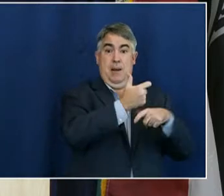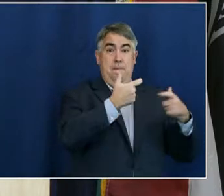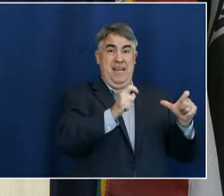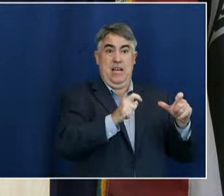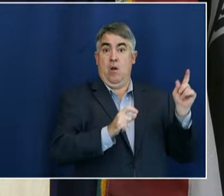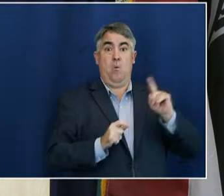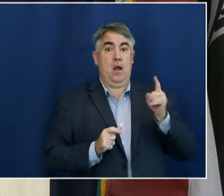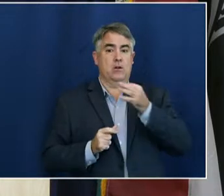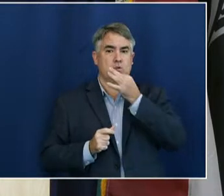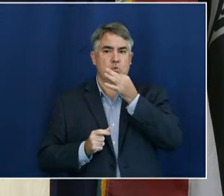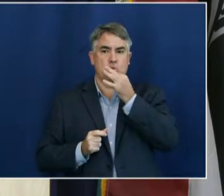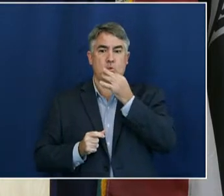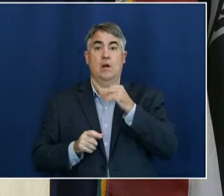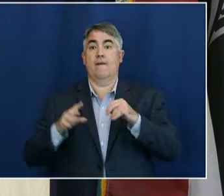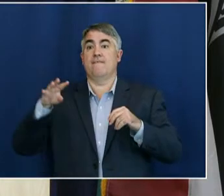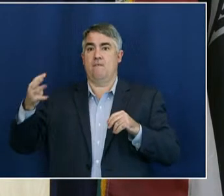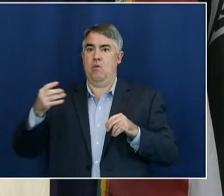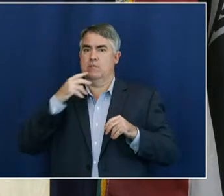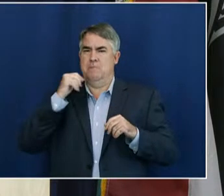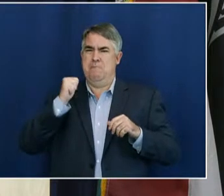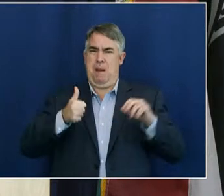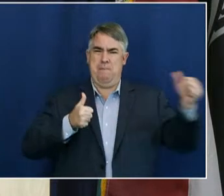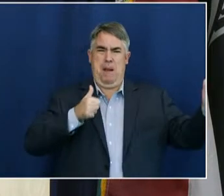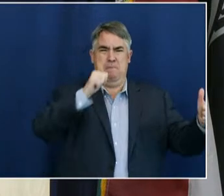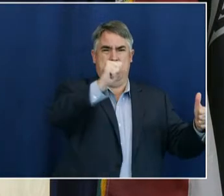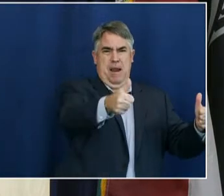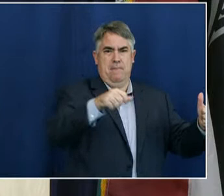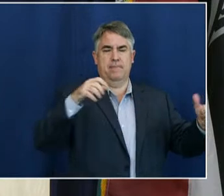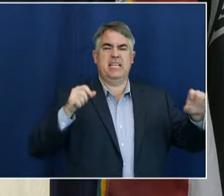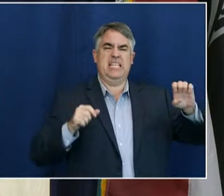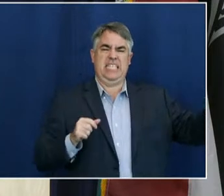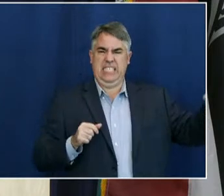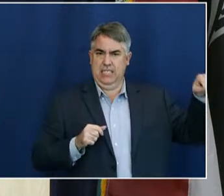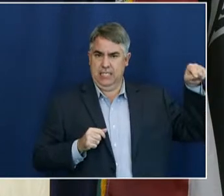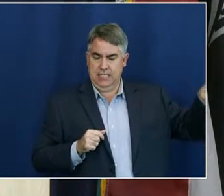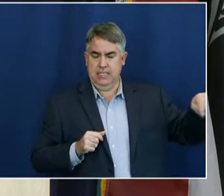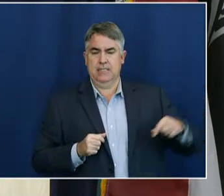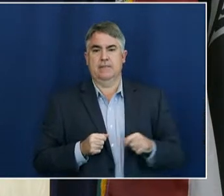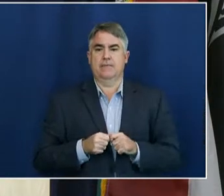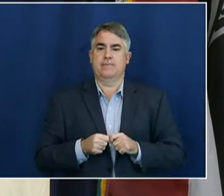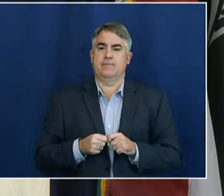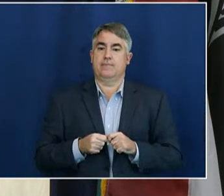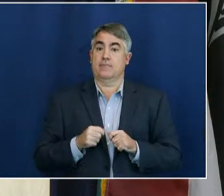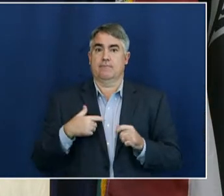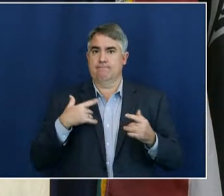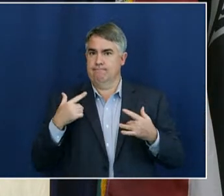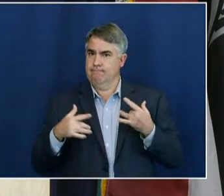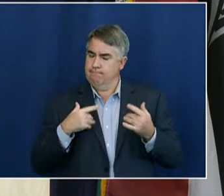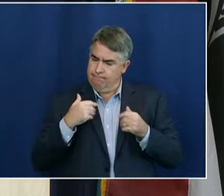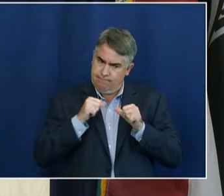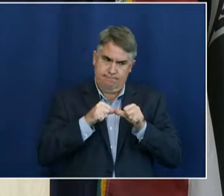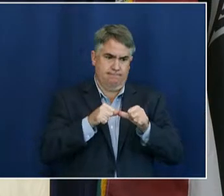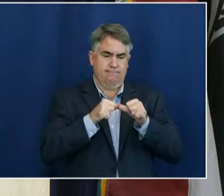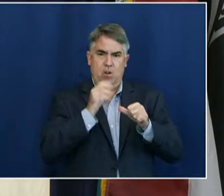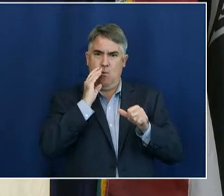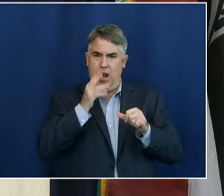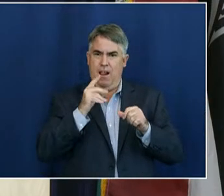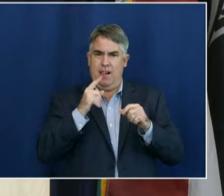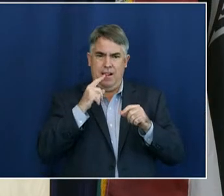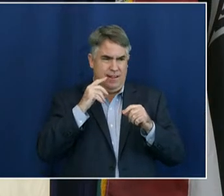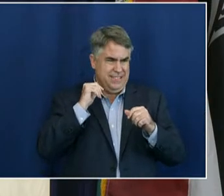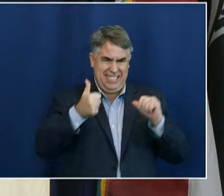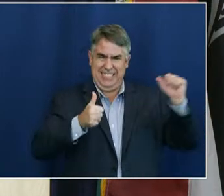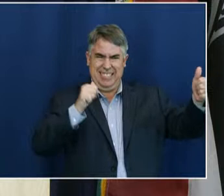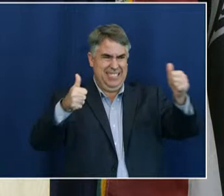get a 4th one up in East County sometime next week. And so we're continuing to add pods, continuing to add superstations,